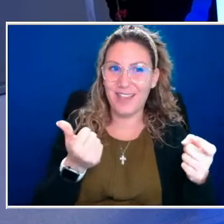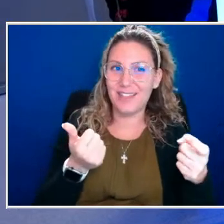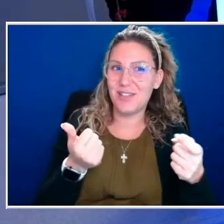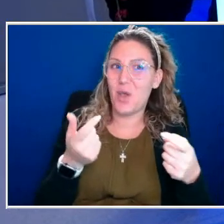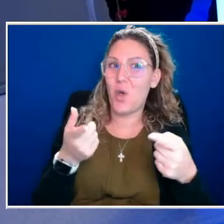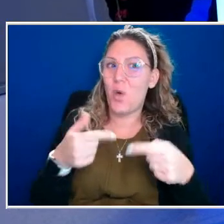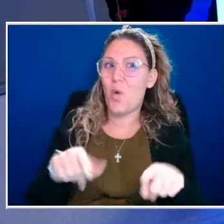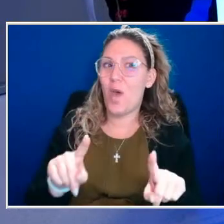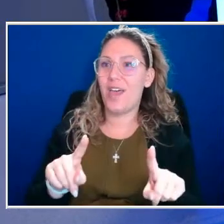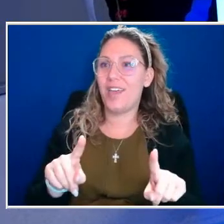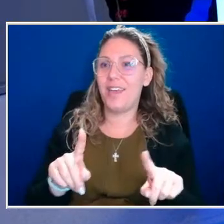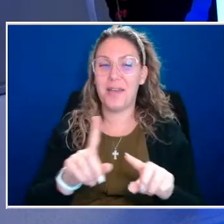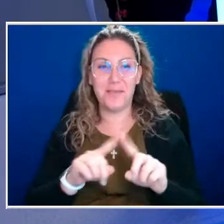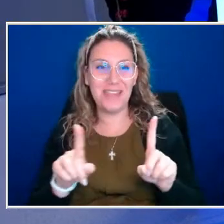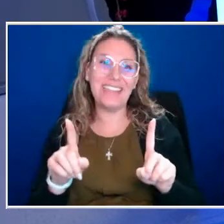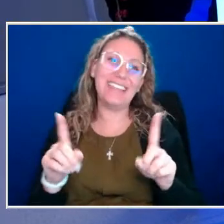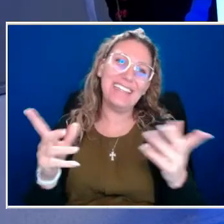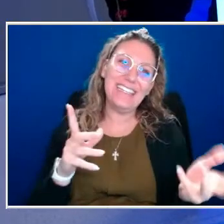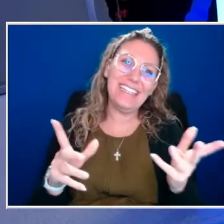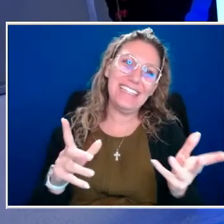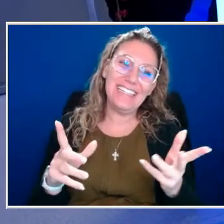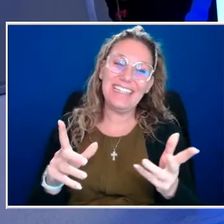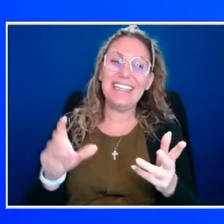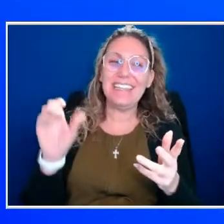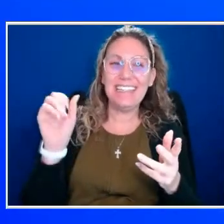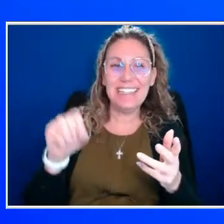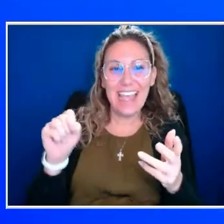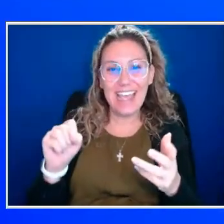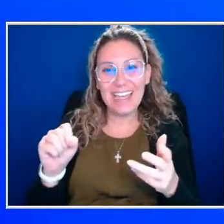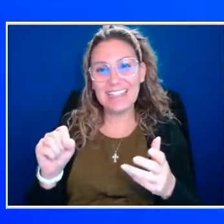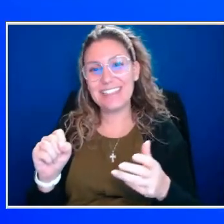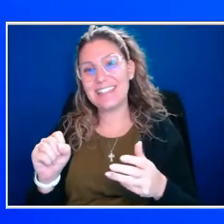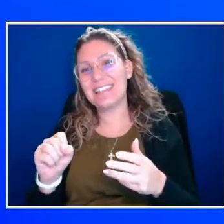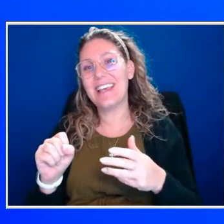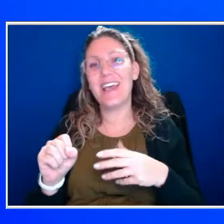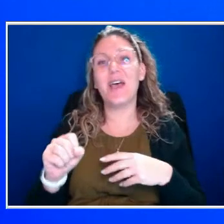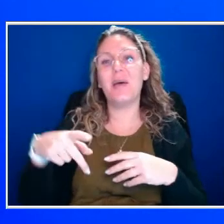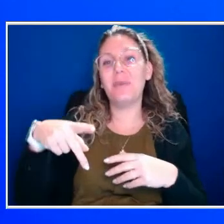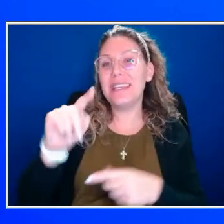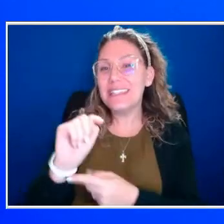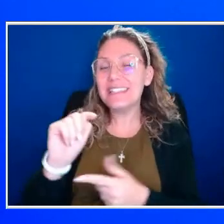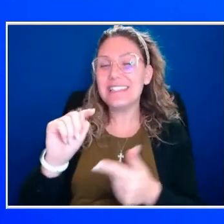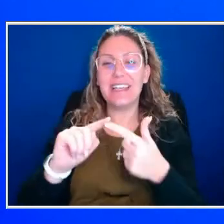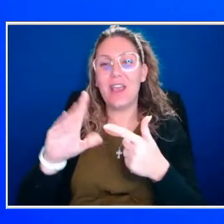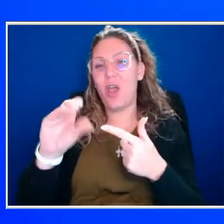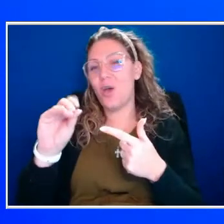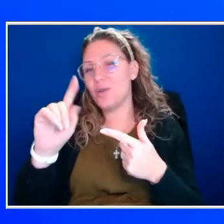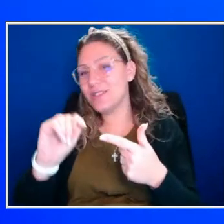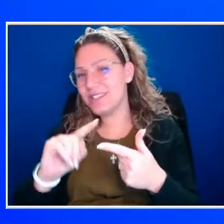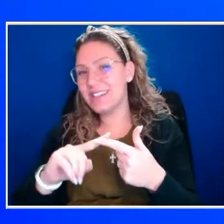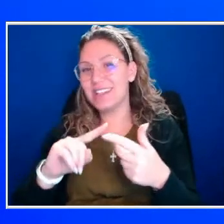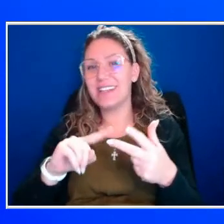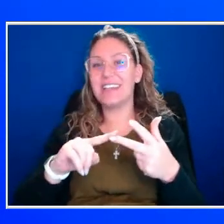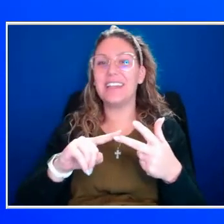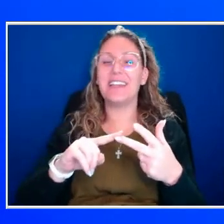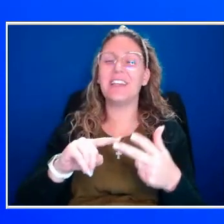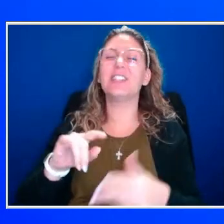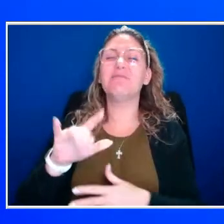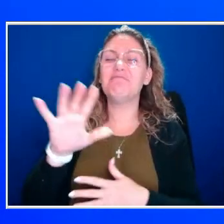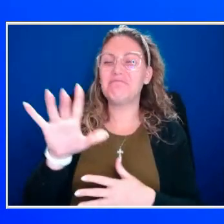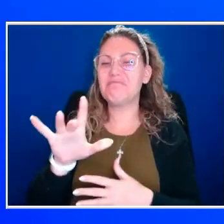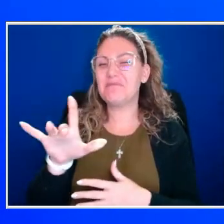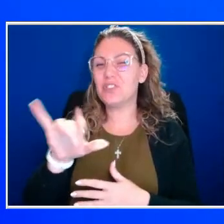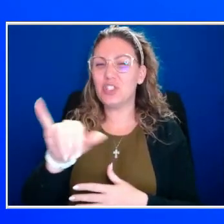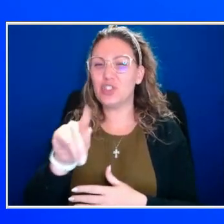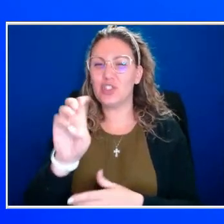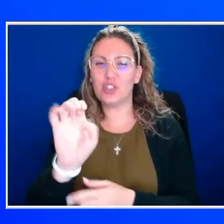so I would certainly PTs, OTs, people like Joey out there are the people that are really going to be able to help somebody